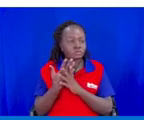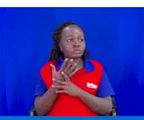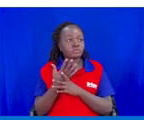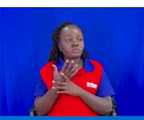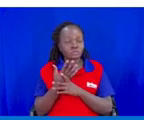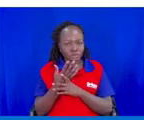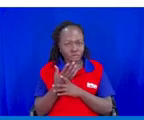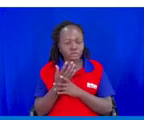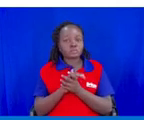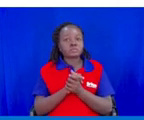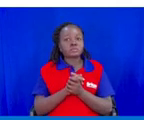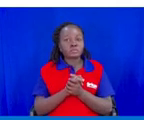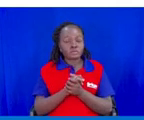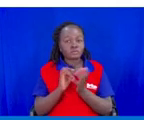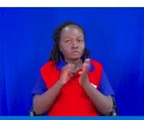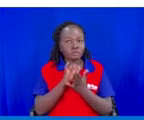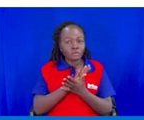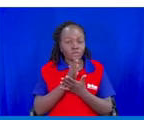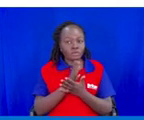of the investment returns. So it is a shared